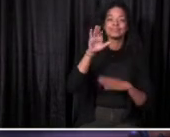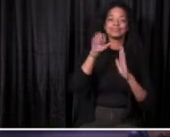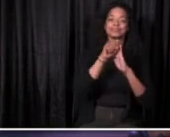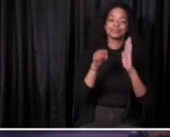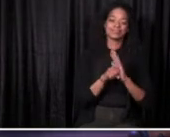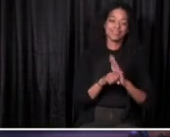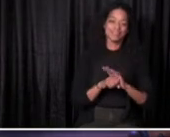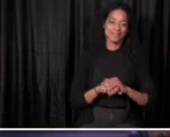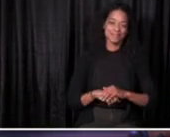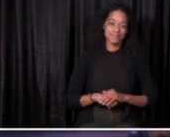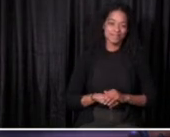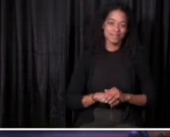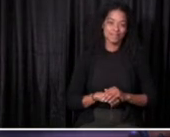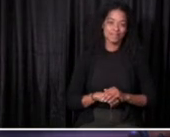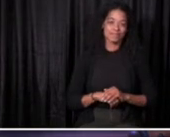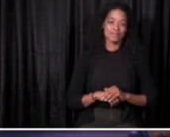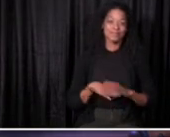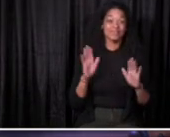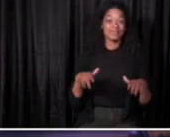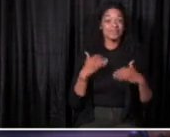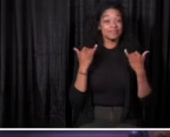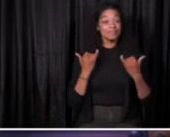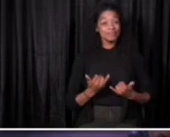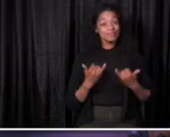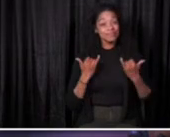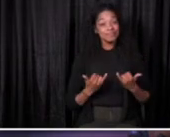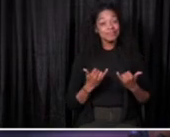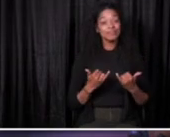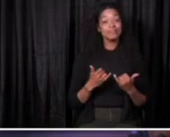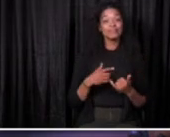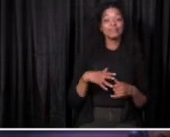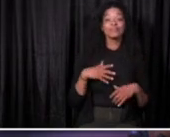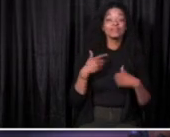unprecedented challenges, they were there for you.